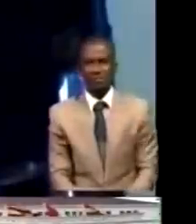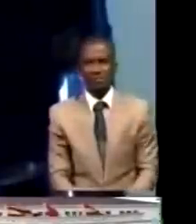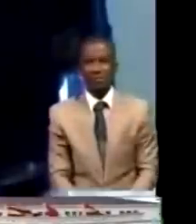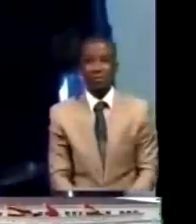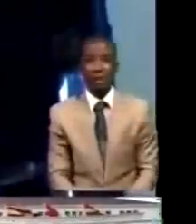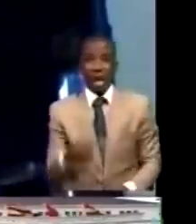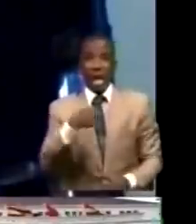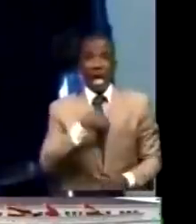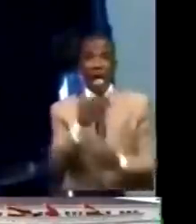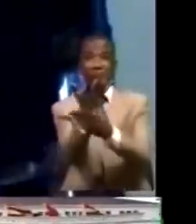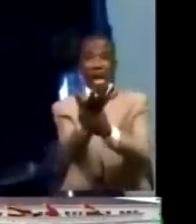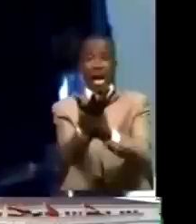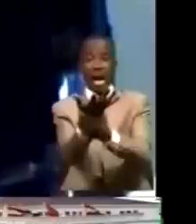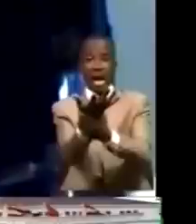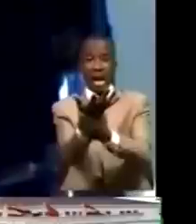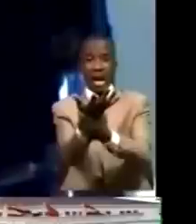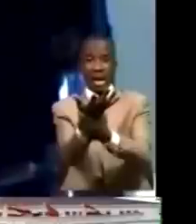I did not.